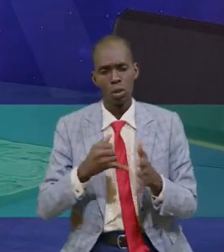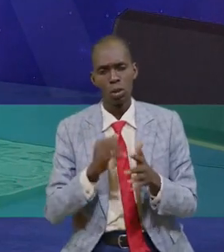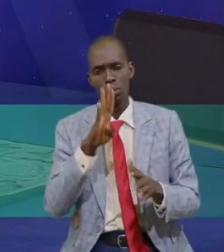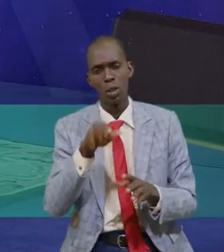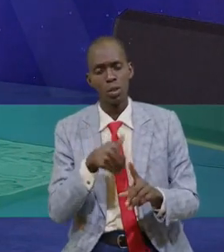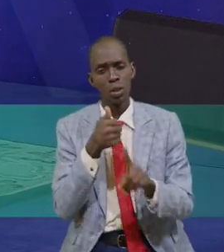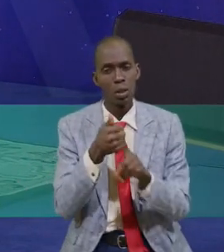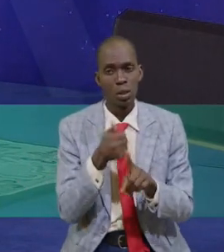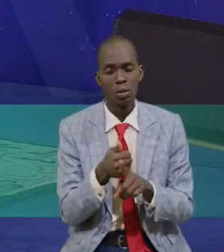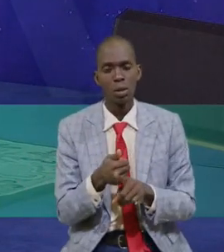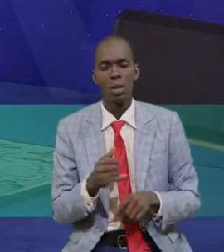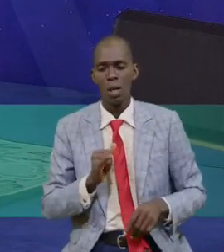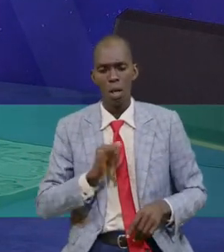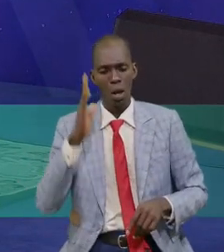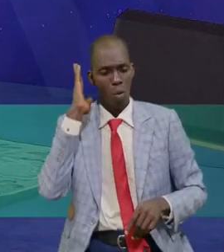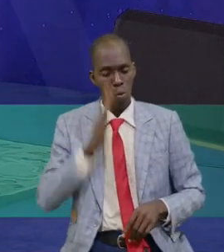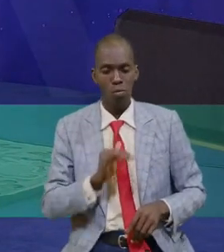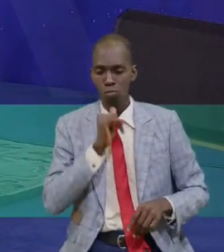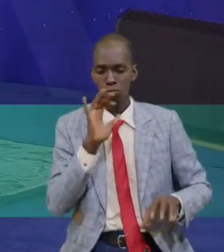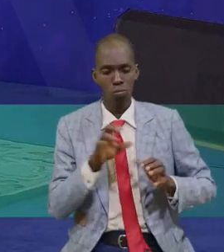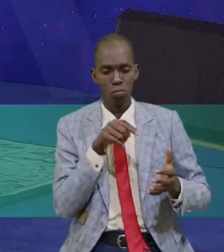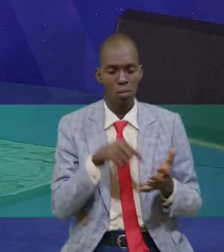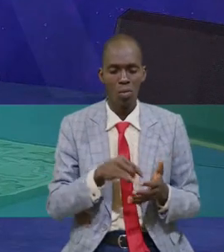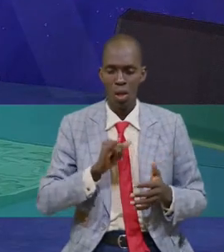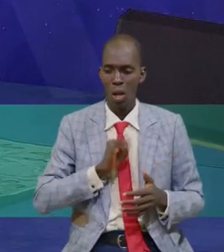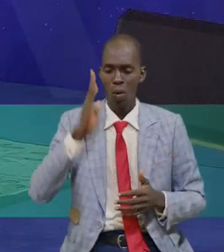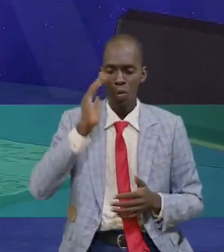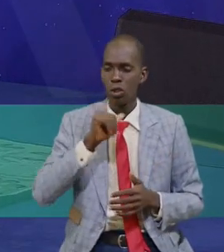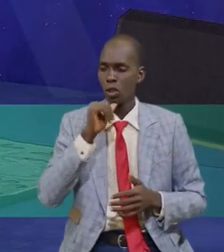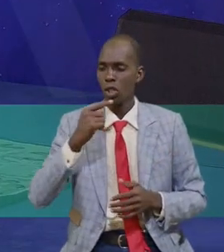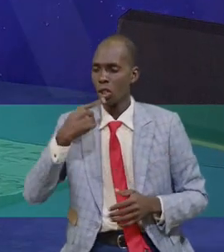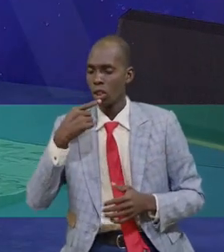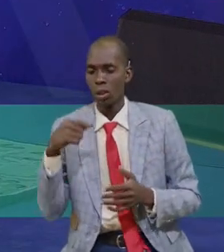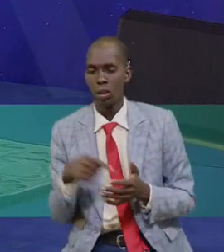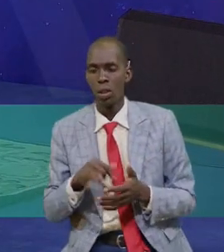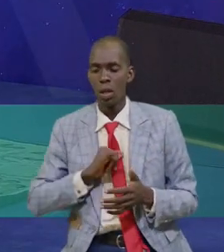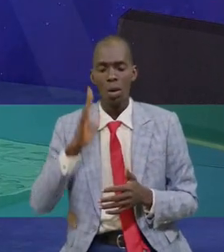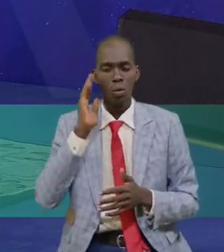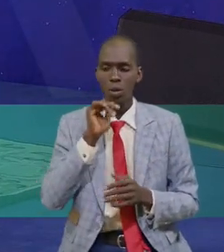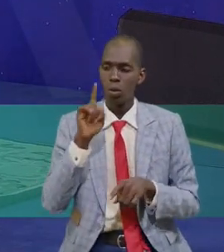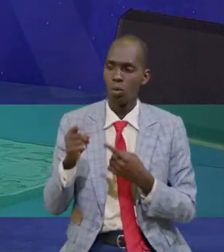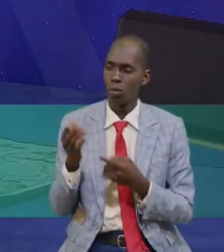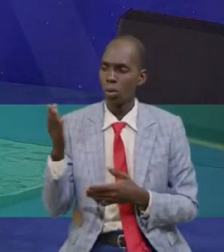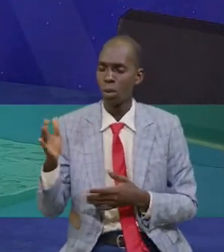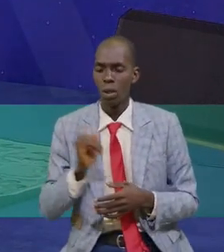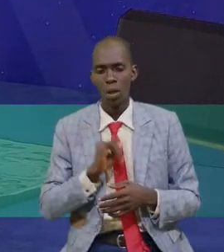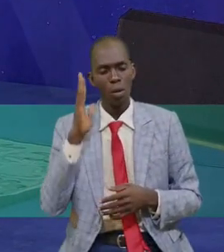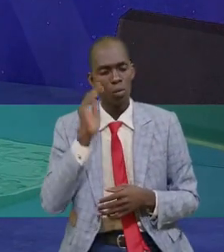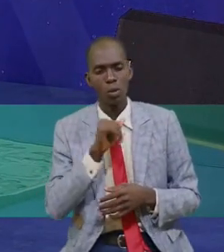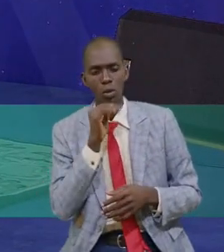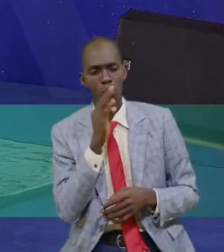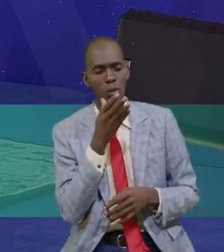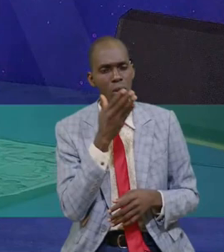not do this, I will not say this, I will not go there, I will not move there. When it's by